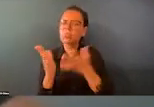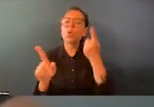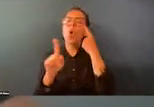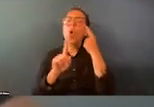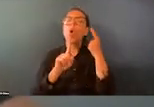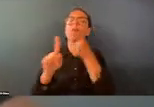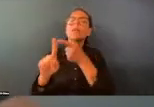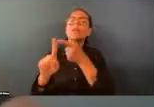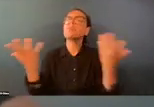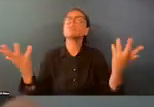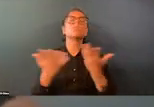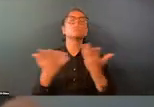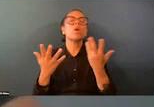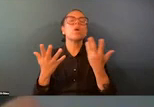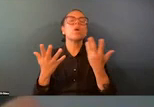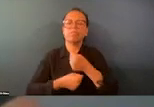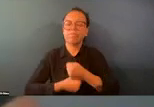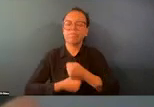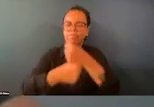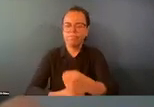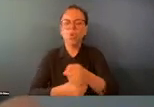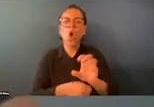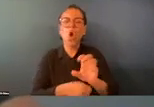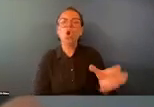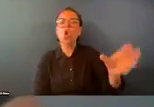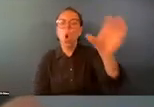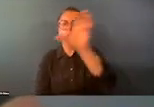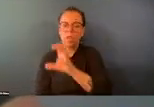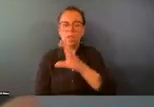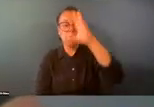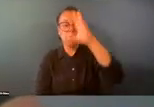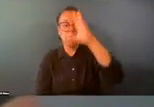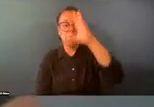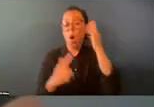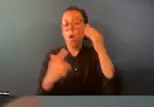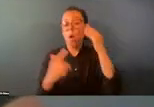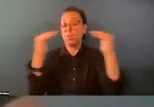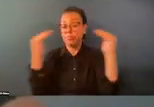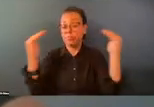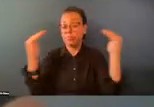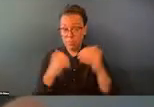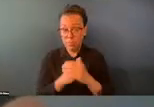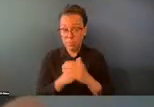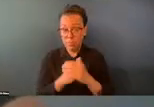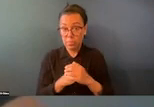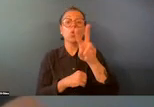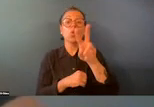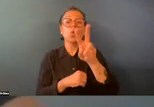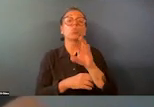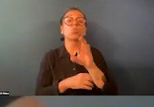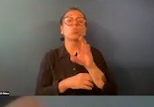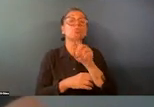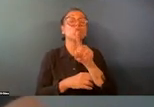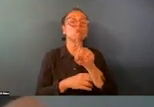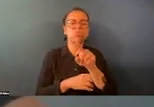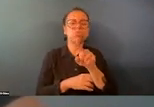adopted a goal of gender balance in national delegations and in national climate policy. And since 2012, the UN Climate Change Secretariat